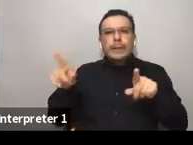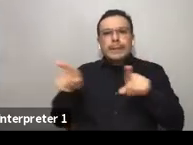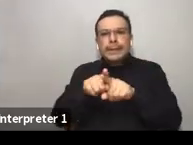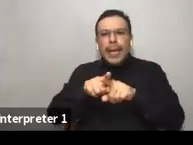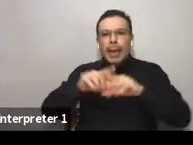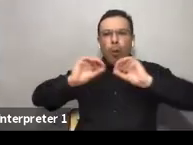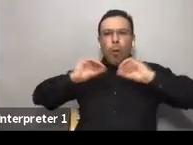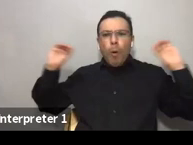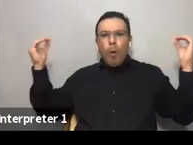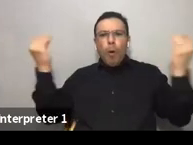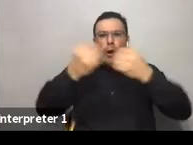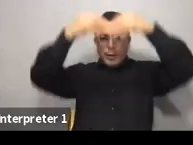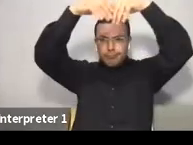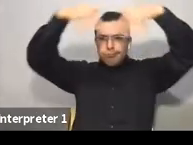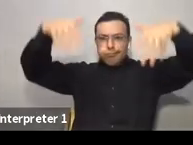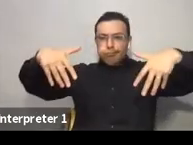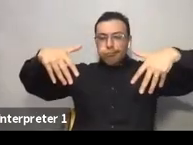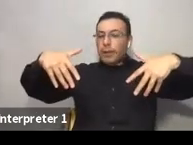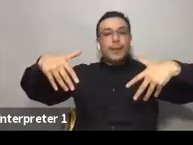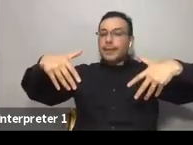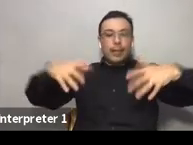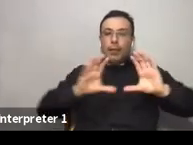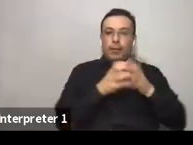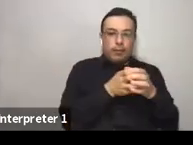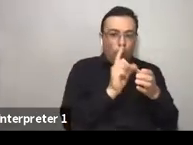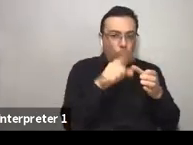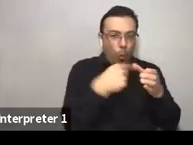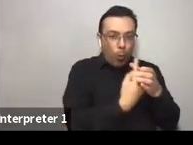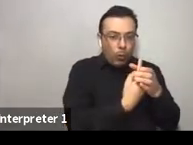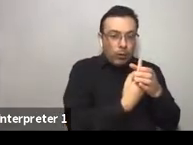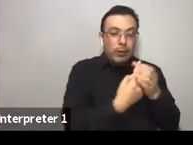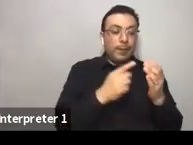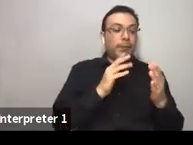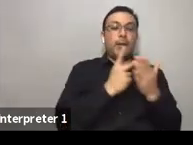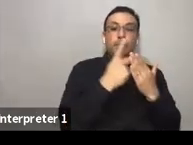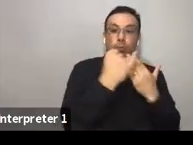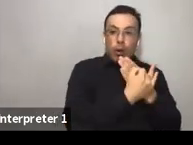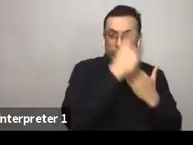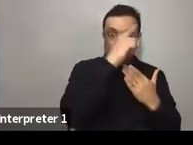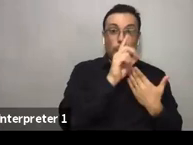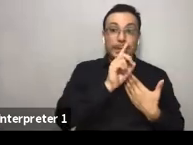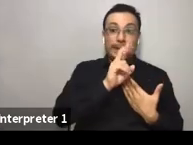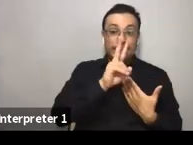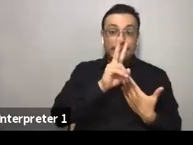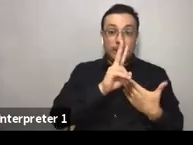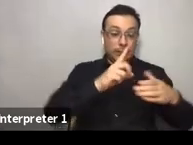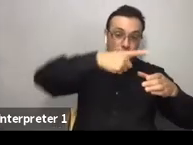is within that circle, but those who work at different projects are outside of the